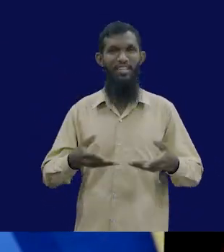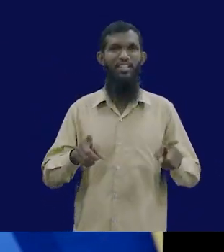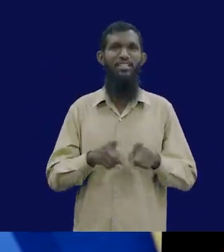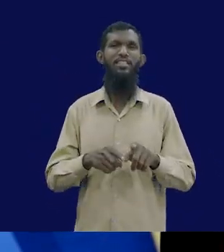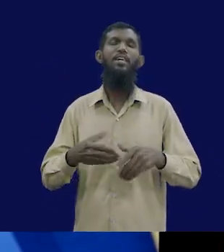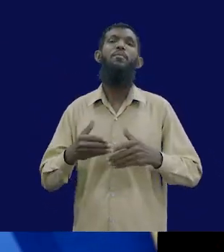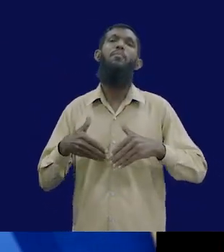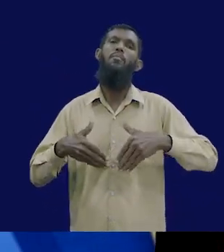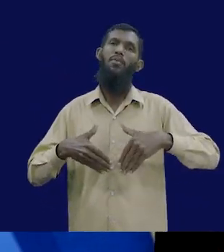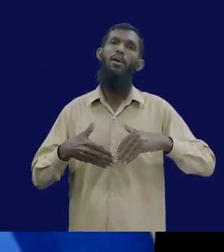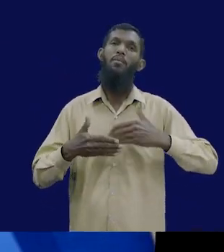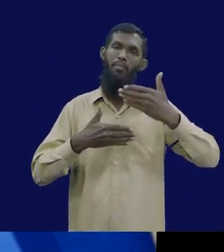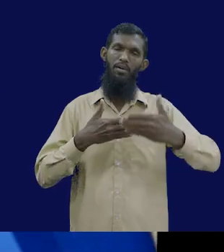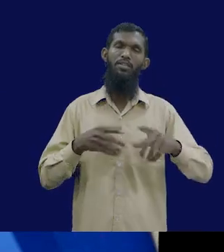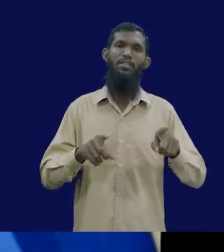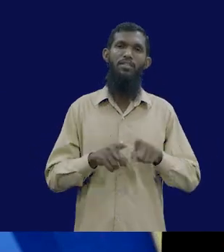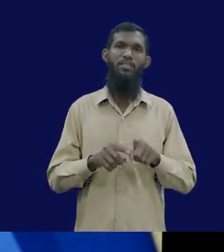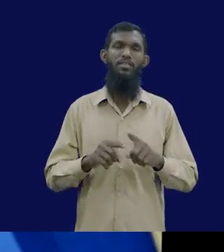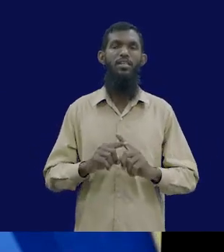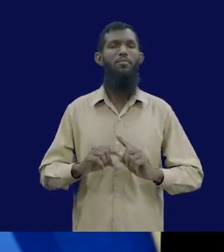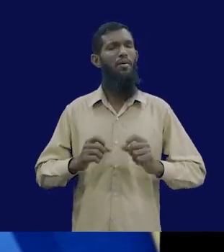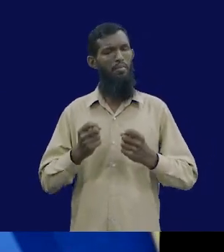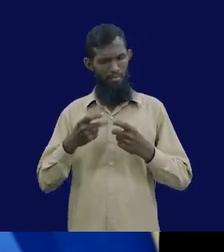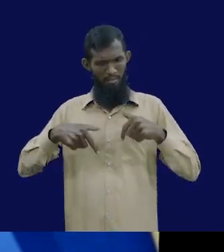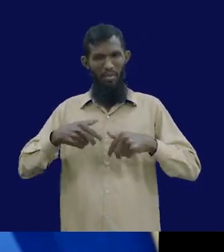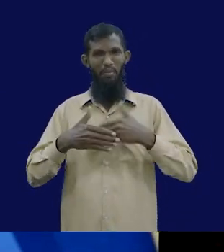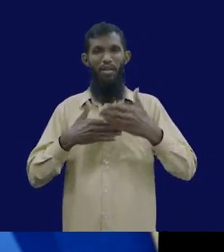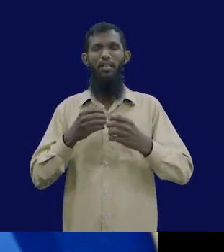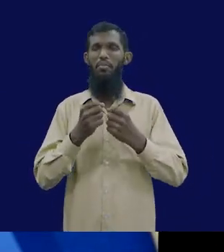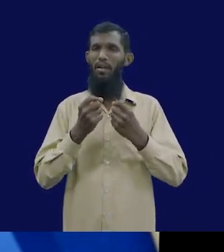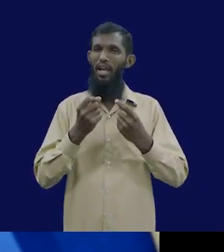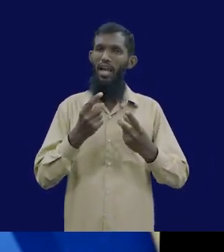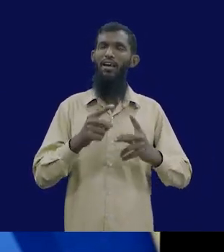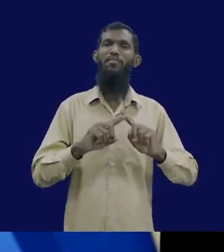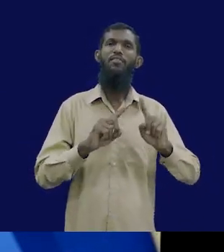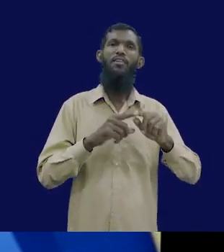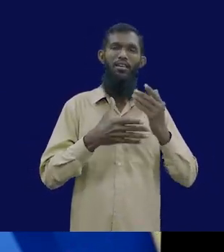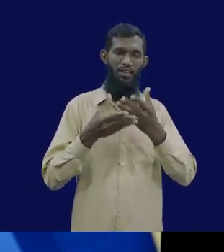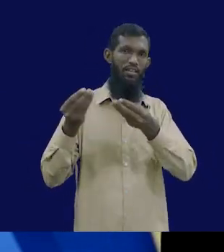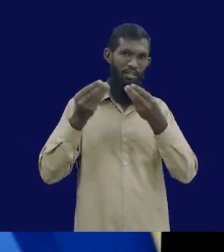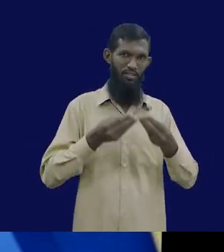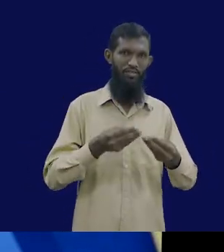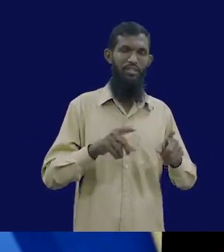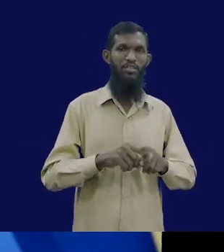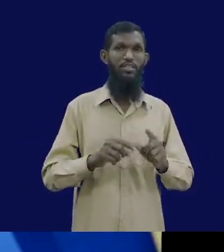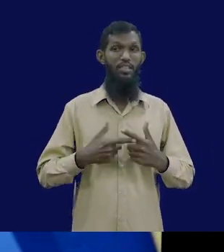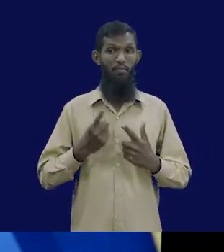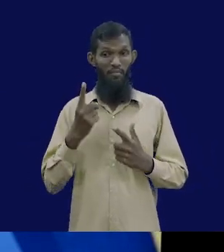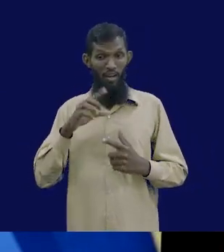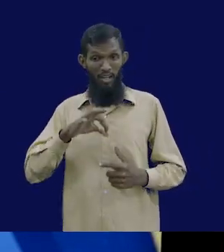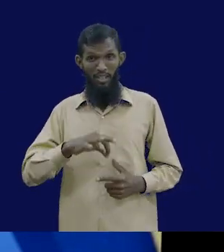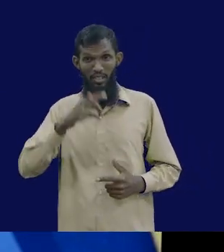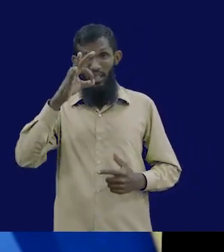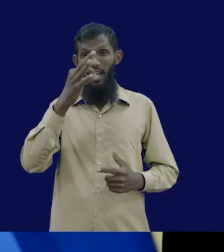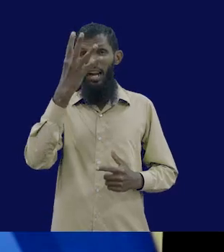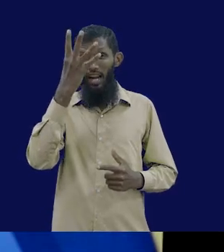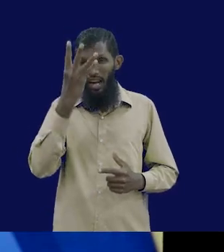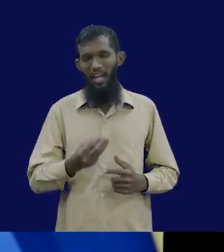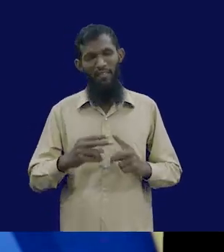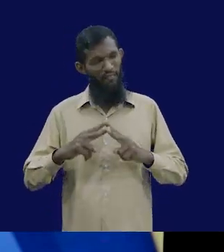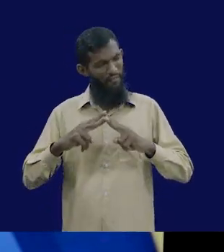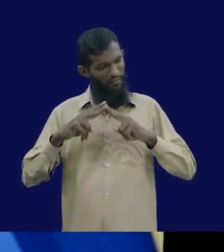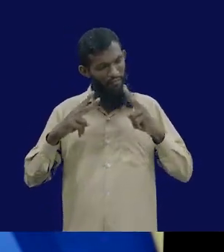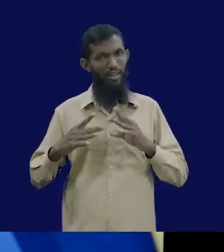righteousness. Within this blessed month, Allah subhanahu wa ta'ala further distinguished a night